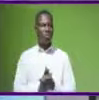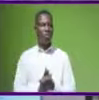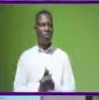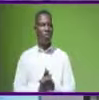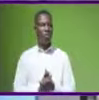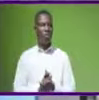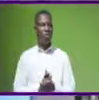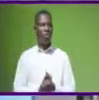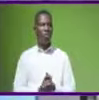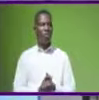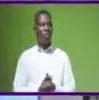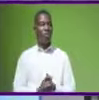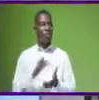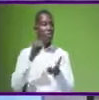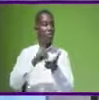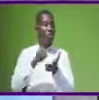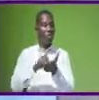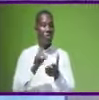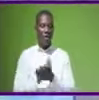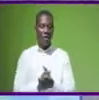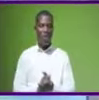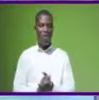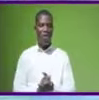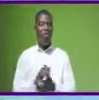Dr. Kwame Despite.